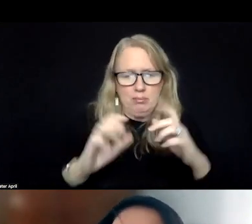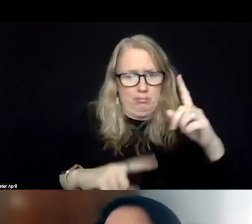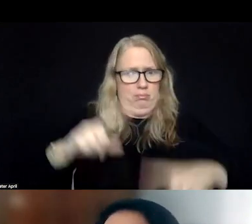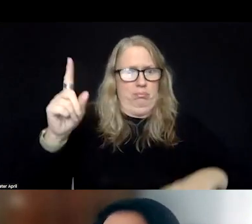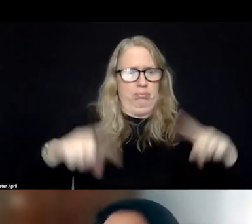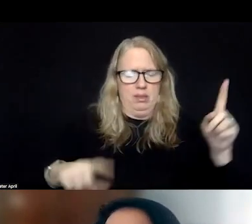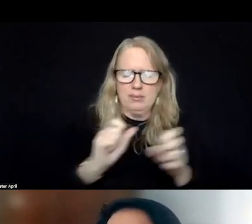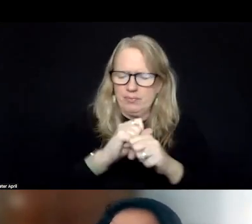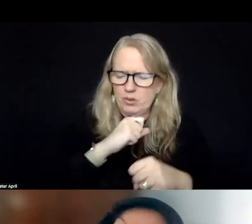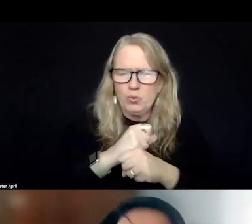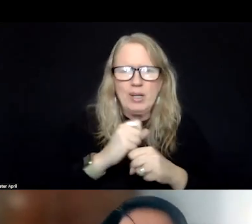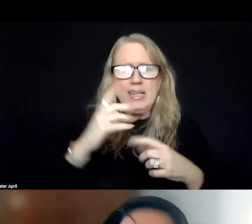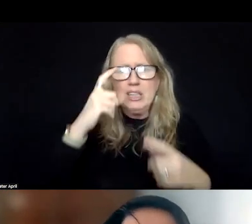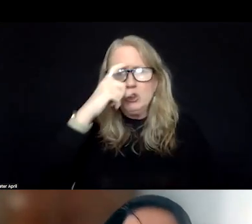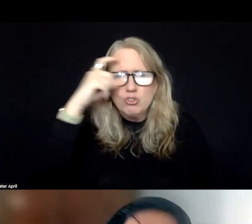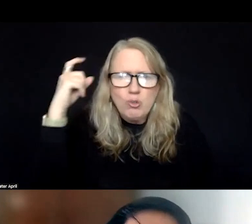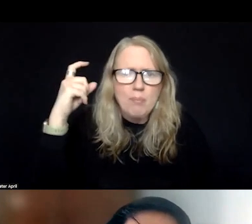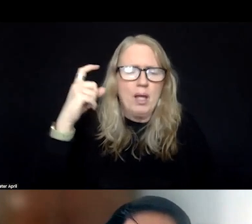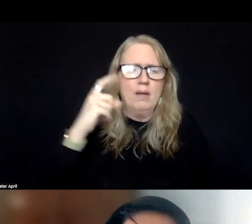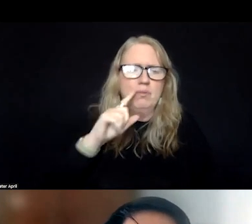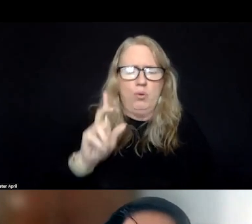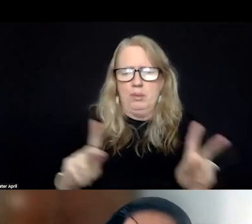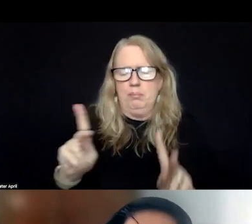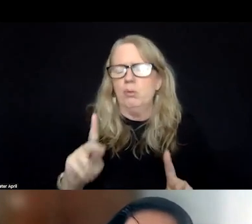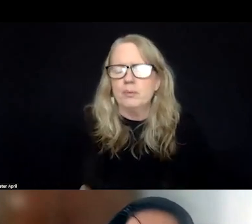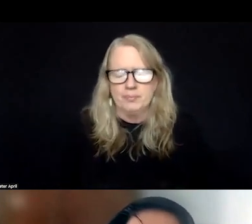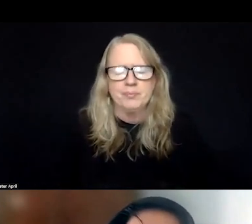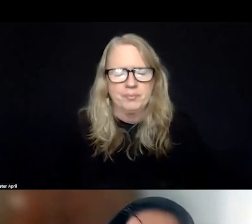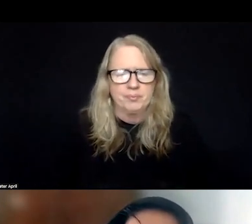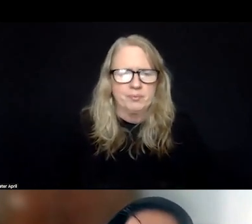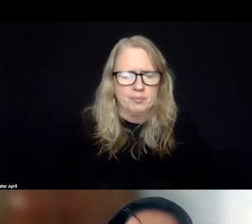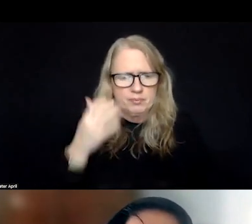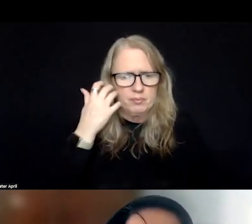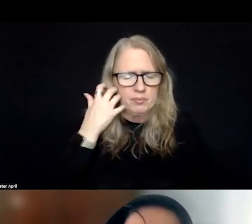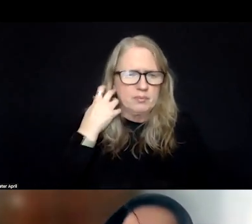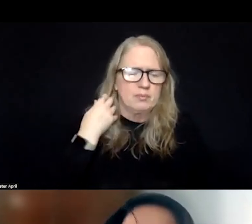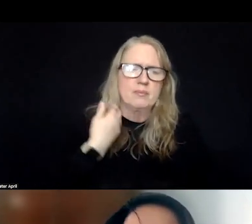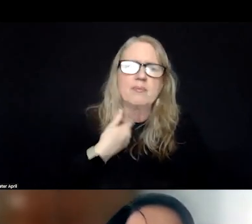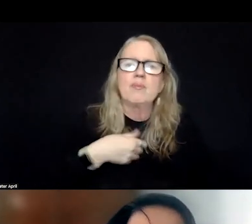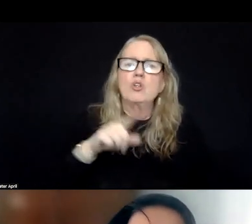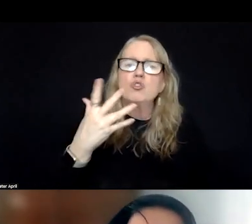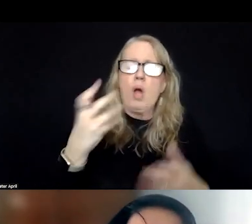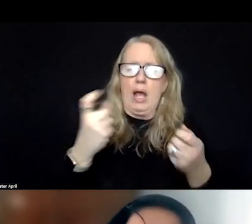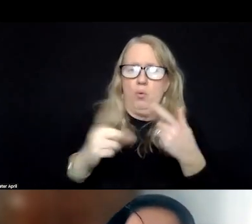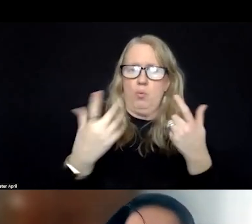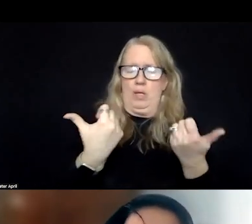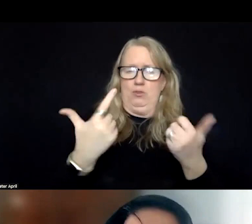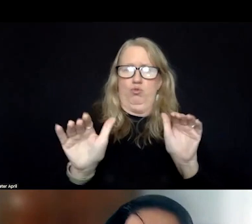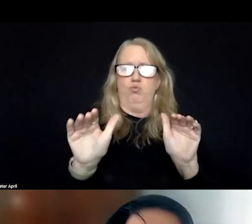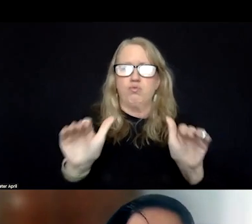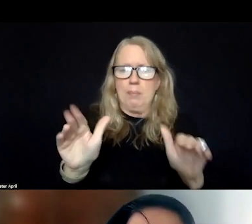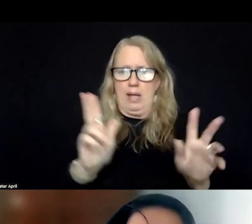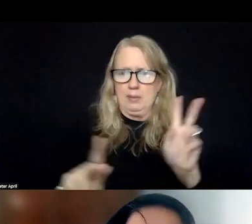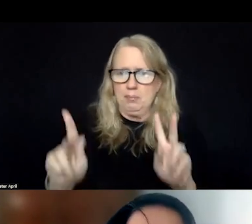create its own trauma for individuals. Next slide. So I want to remind people in the